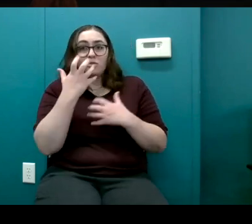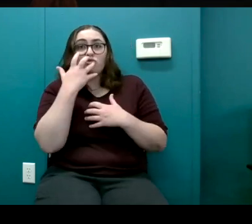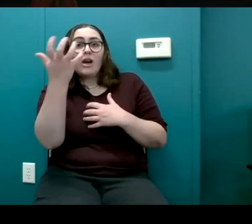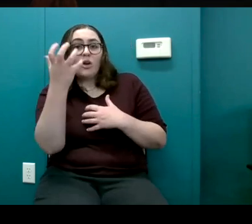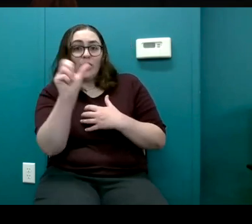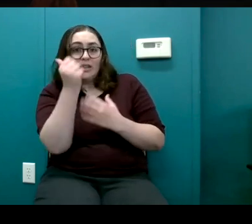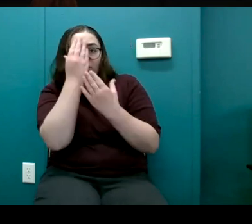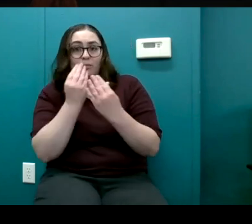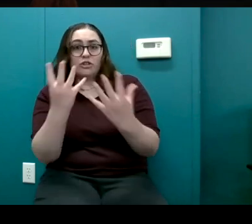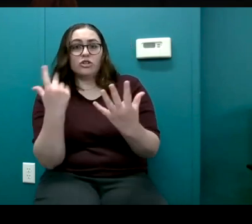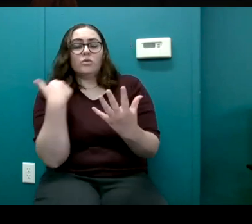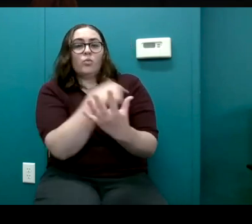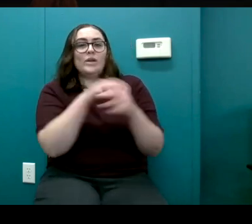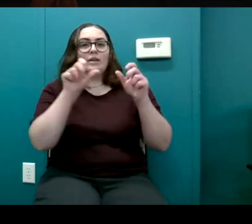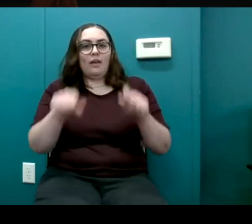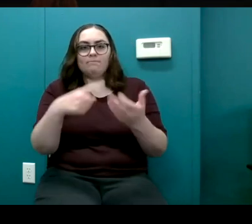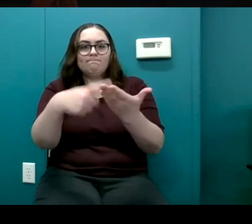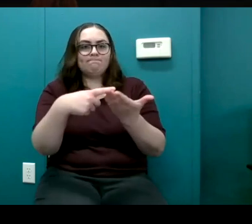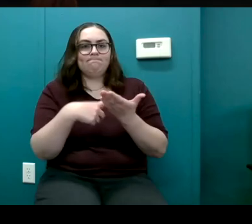spend a little bit of time and I'll type it up.